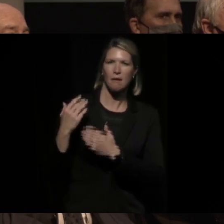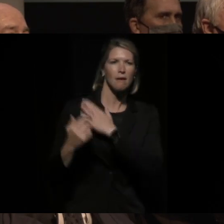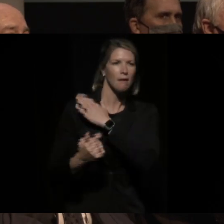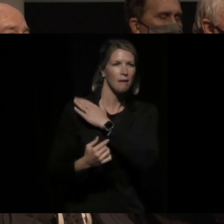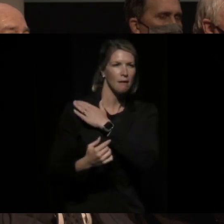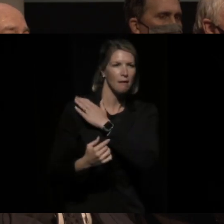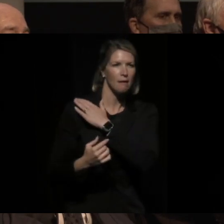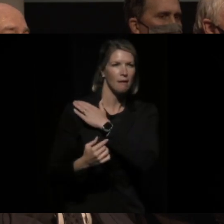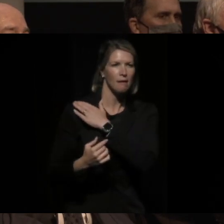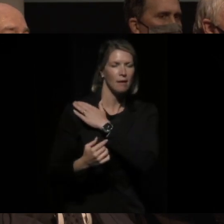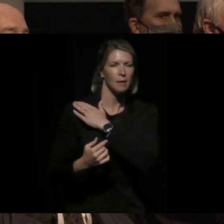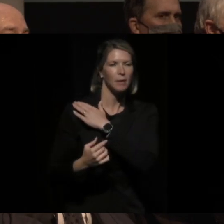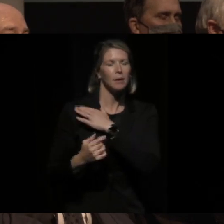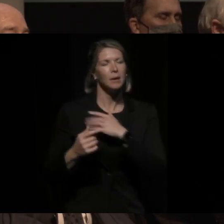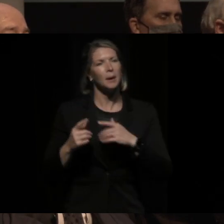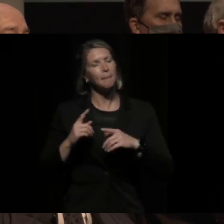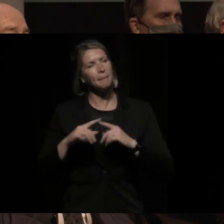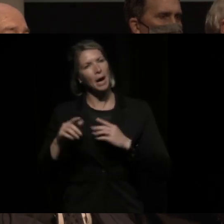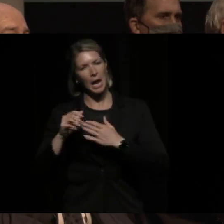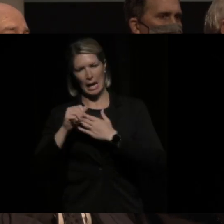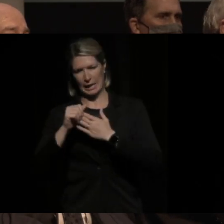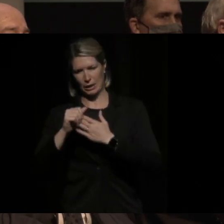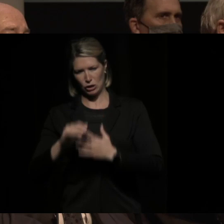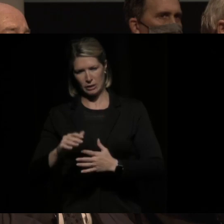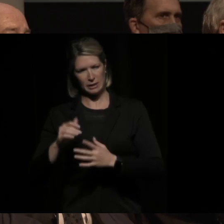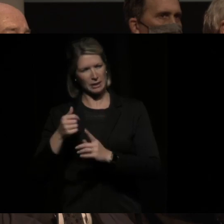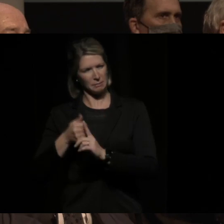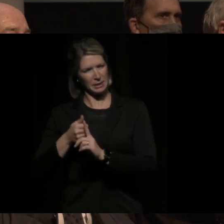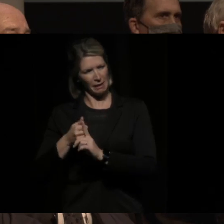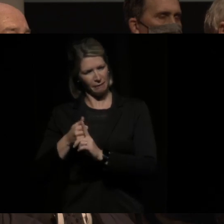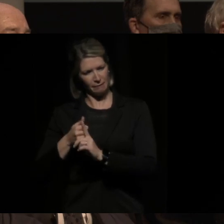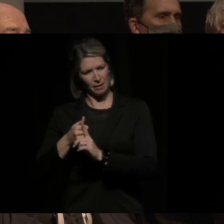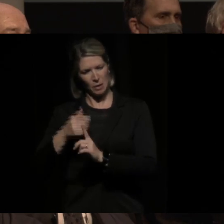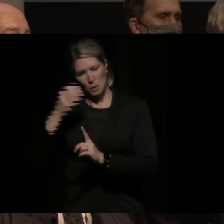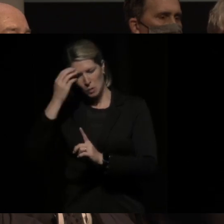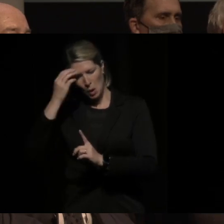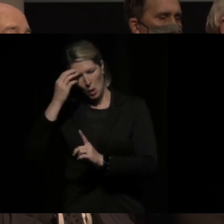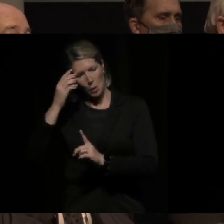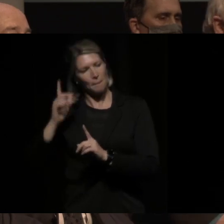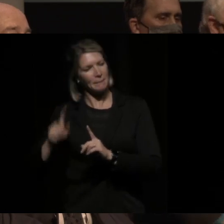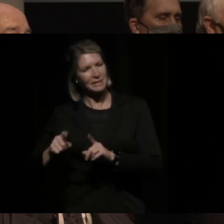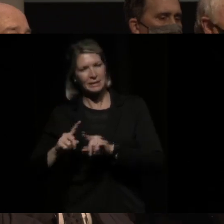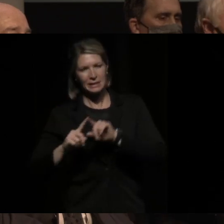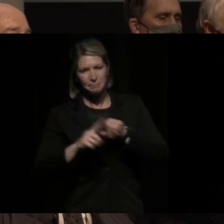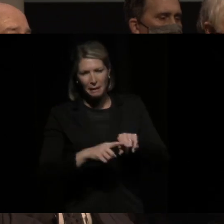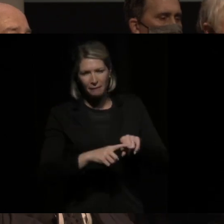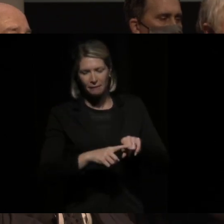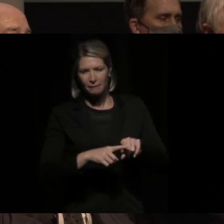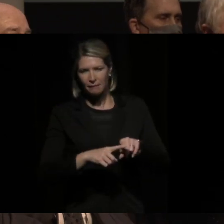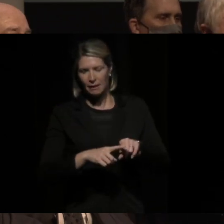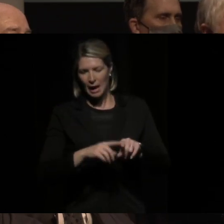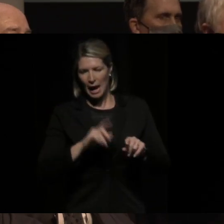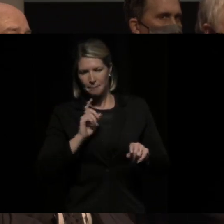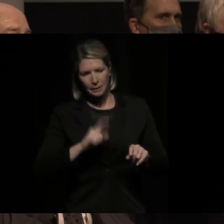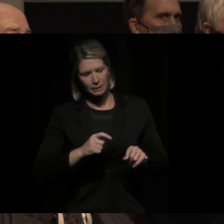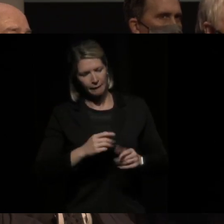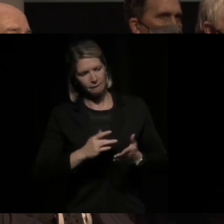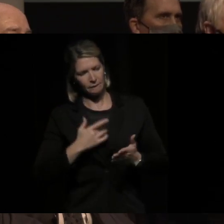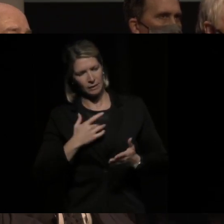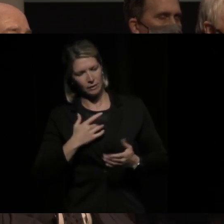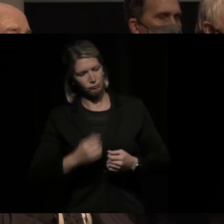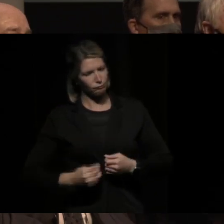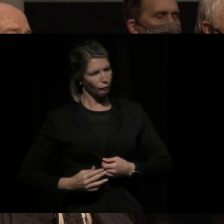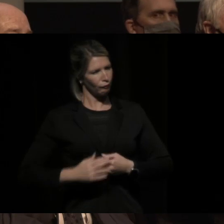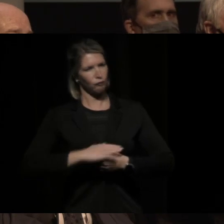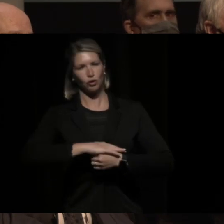behind me, understand that above all else, the good life leads steadily towards happiness for his or her community.